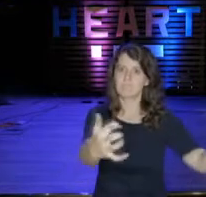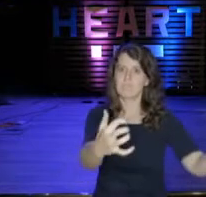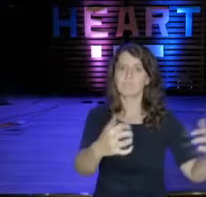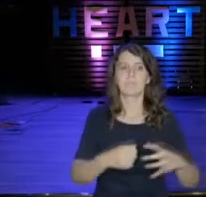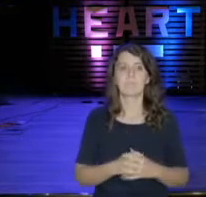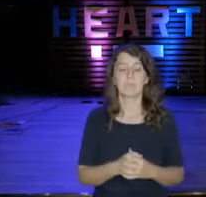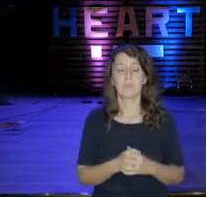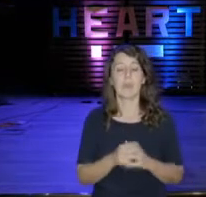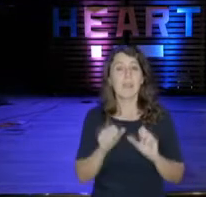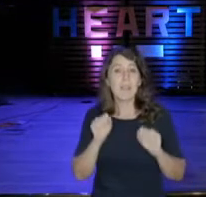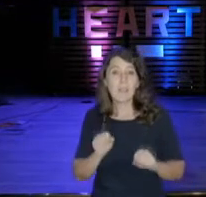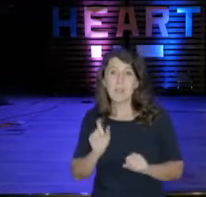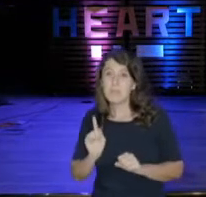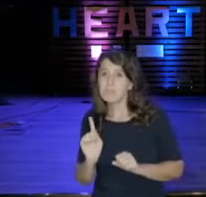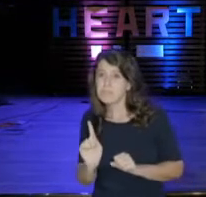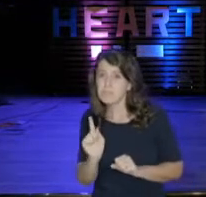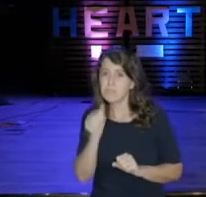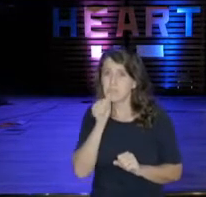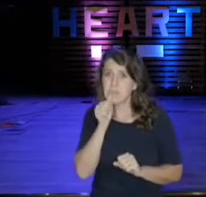They could have approached Jesus privately.